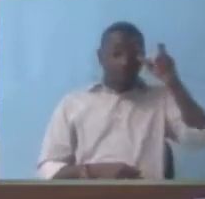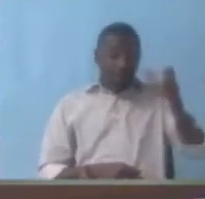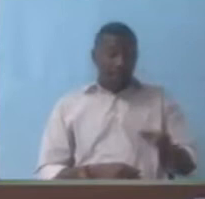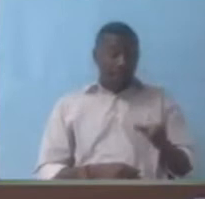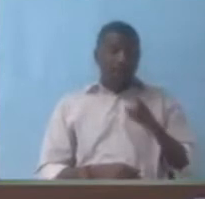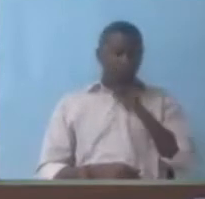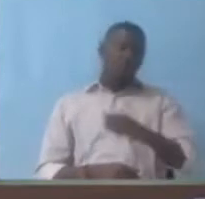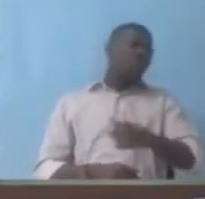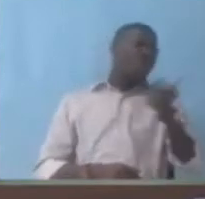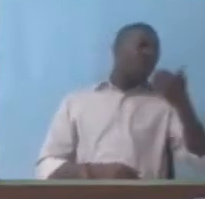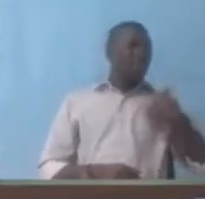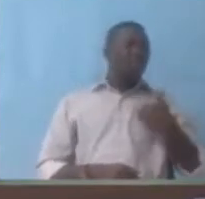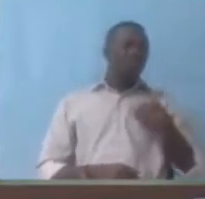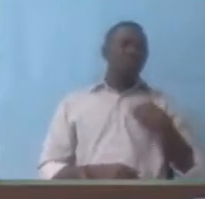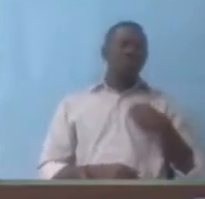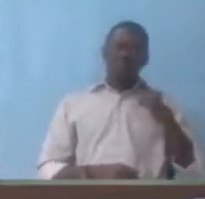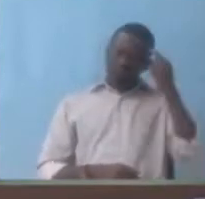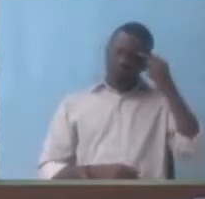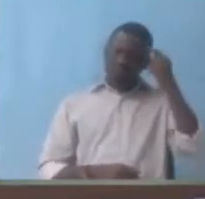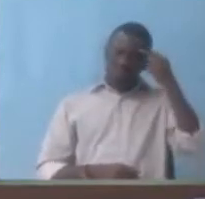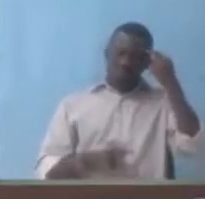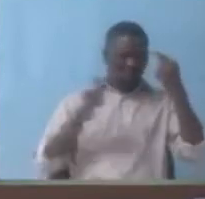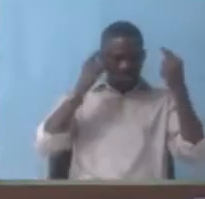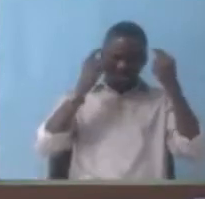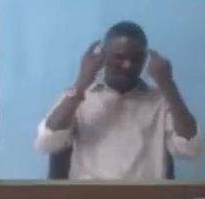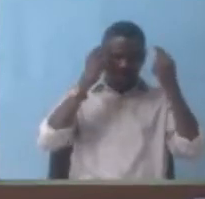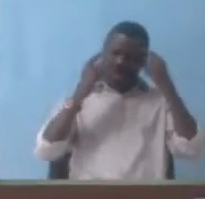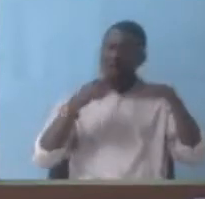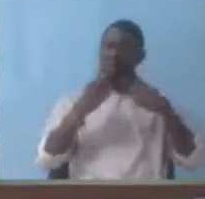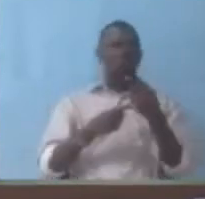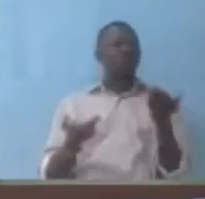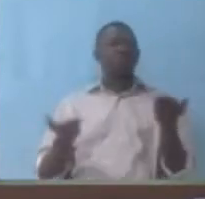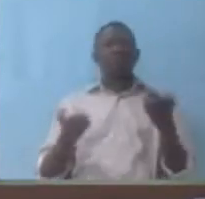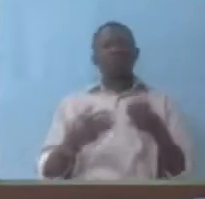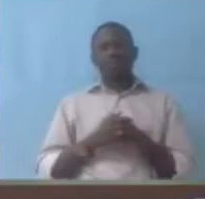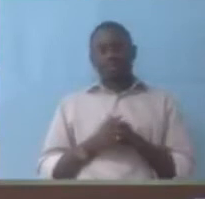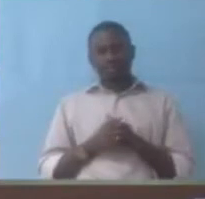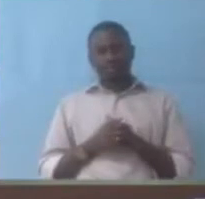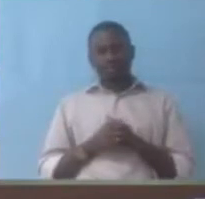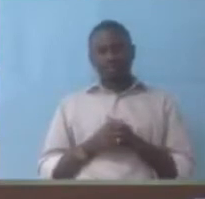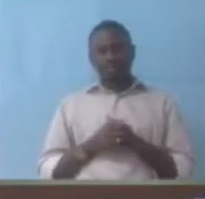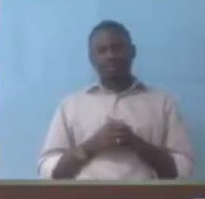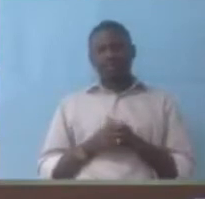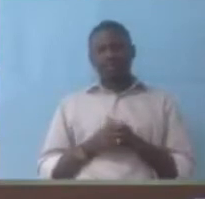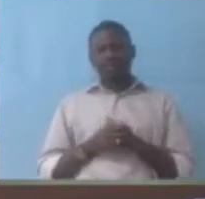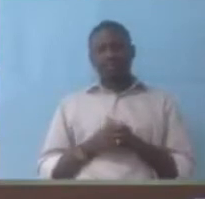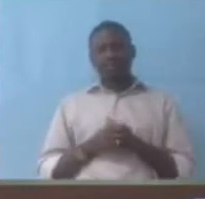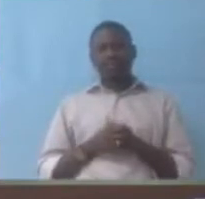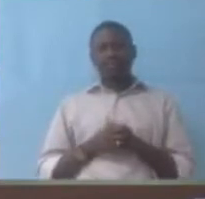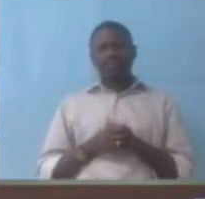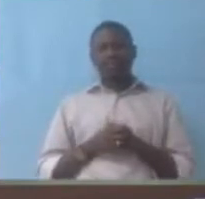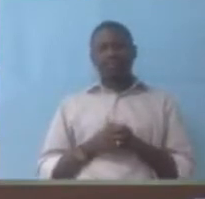manke minister ludam manna mutoti. Utumo ya atara ya mojama fana mutameni alonko ibe mutoko na otembo. Wakata de unwoti